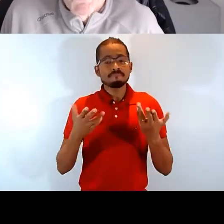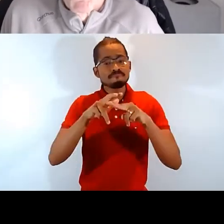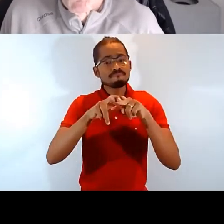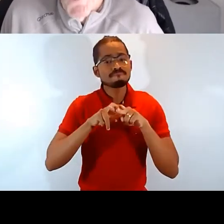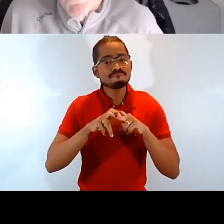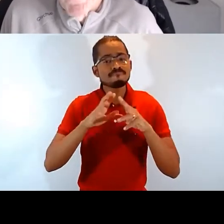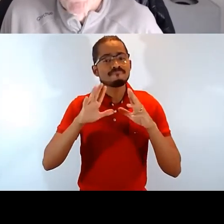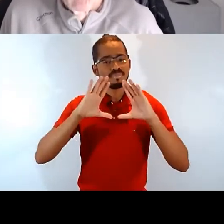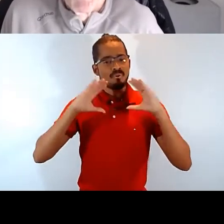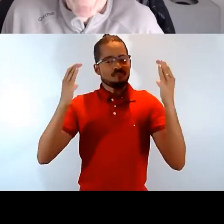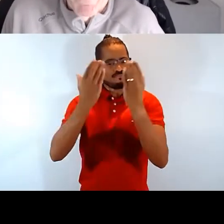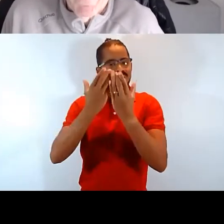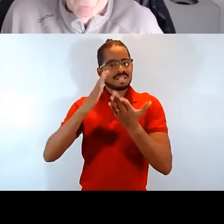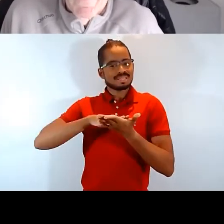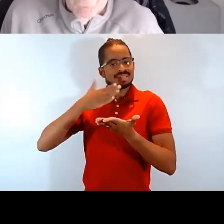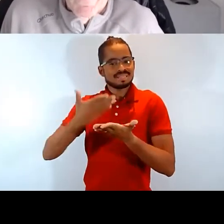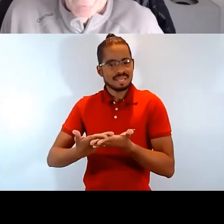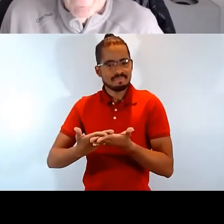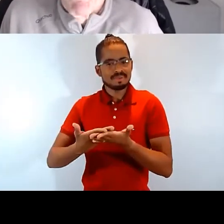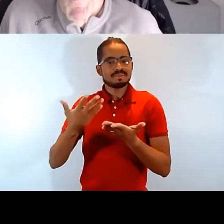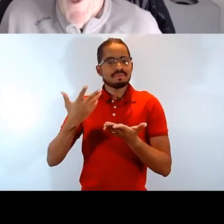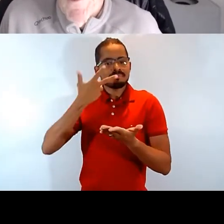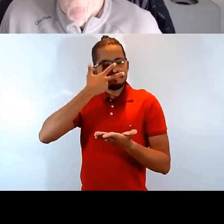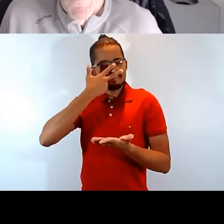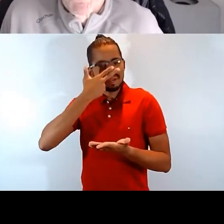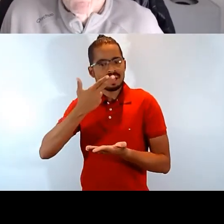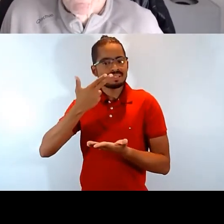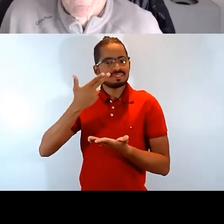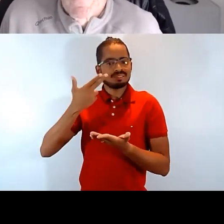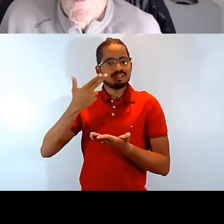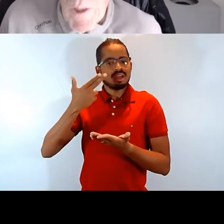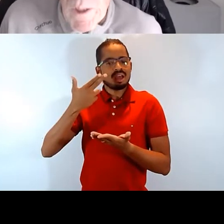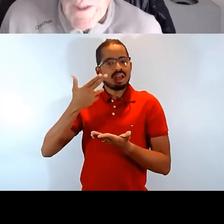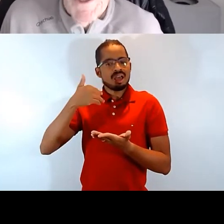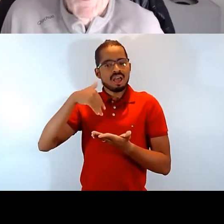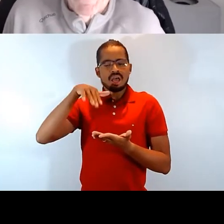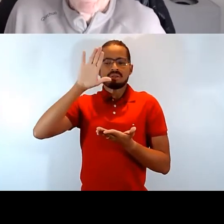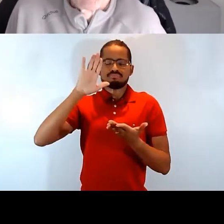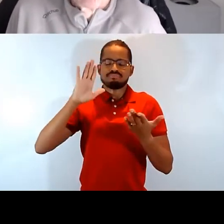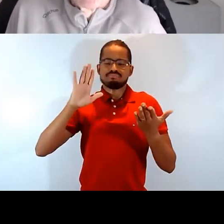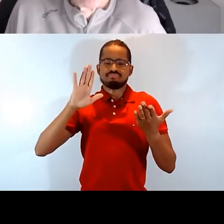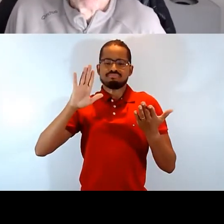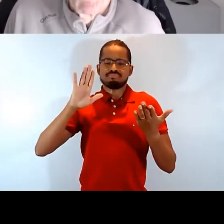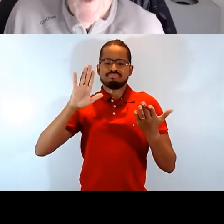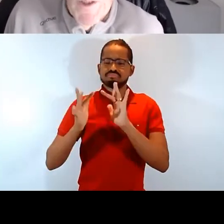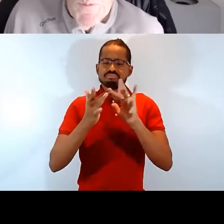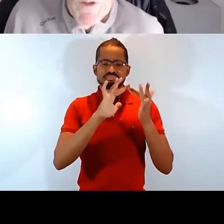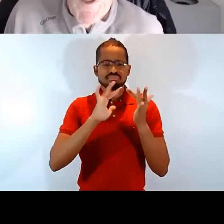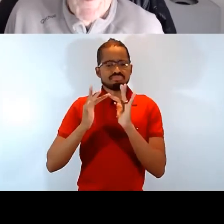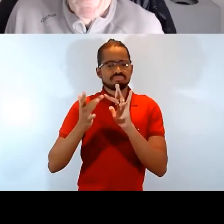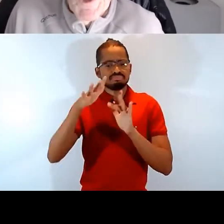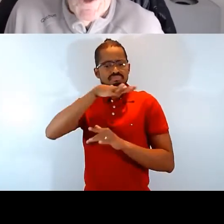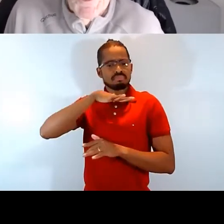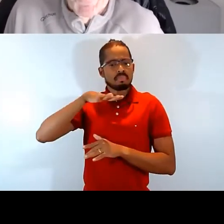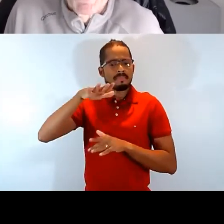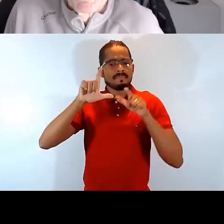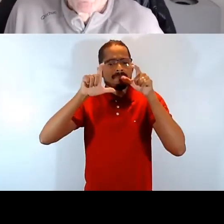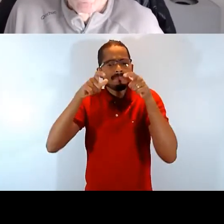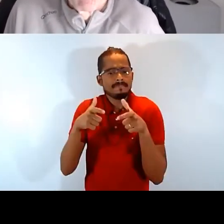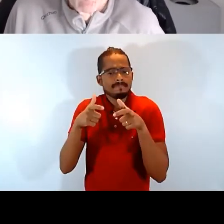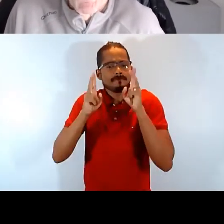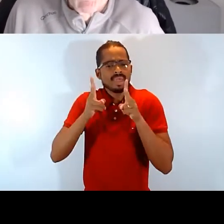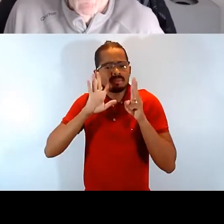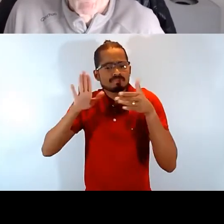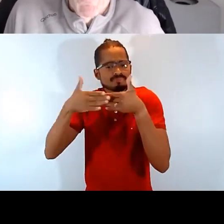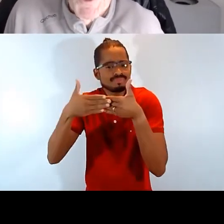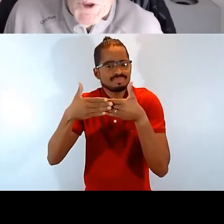peers talking to peers. Everyone was well educated. Everyone was very intelligent,